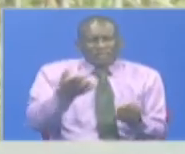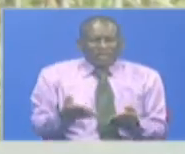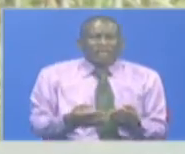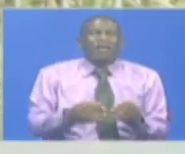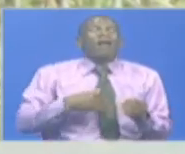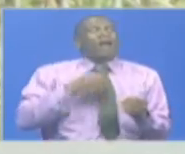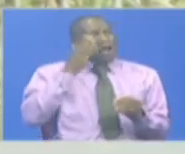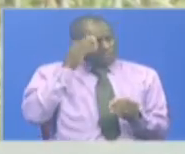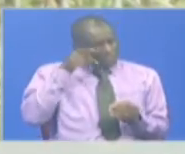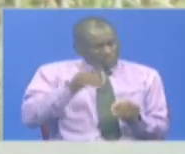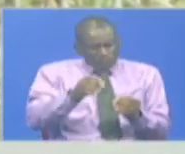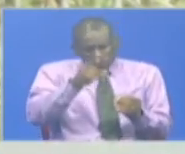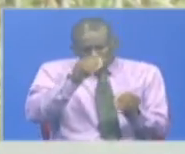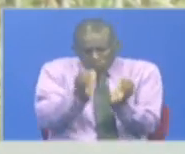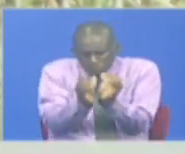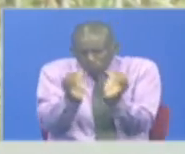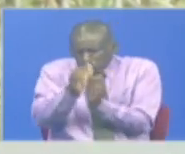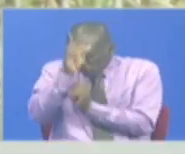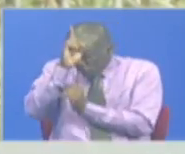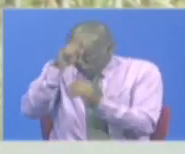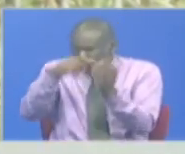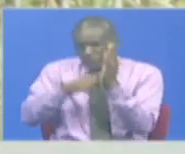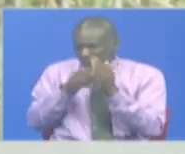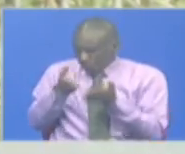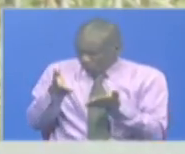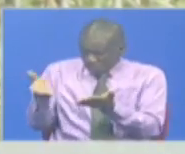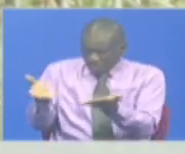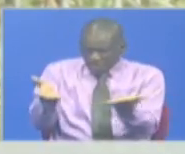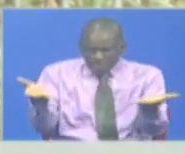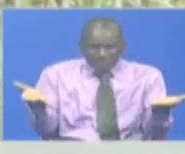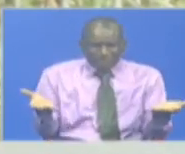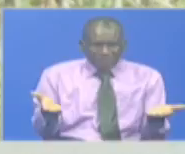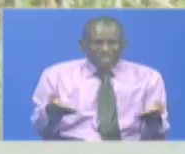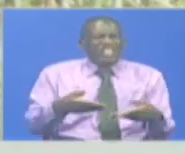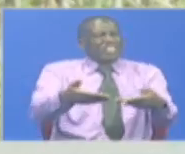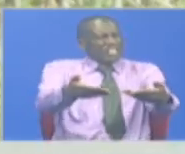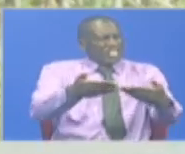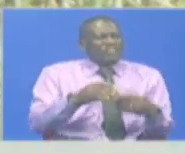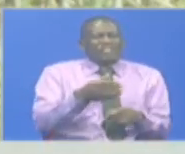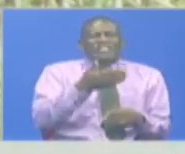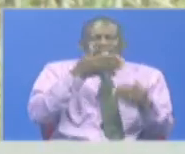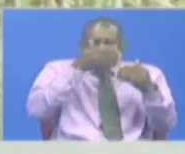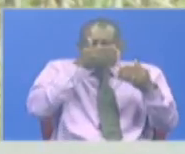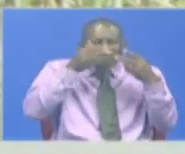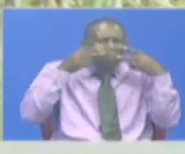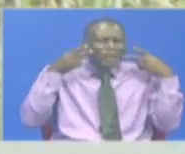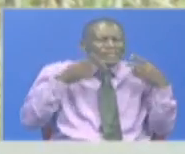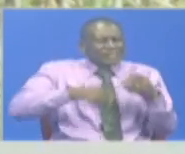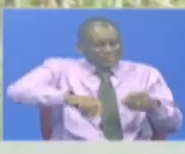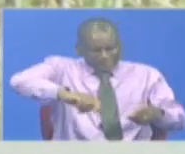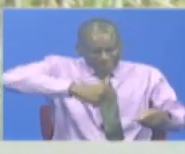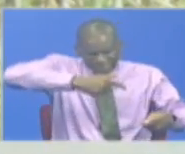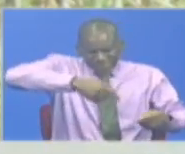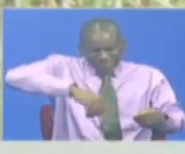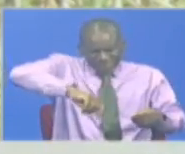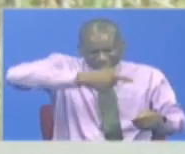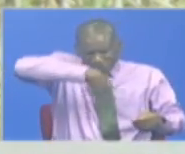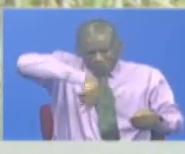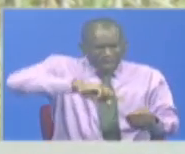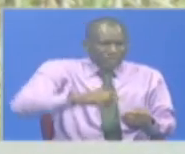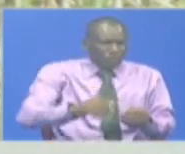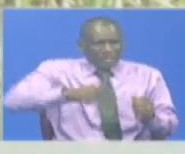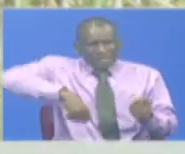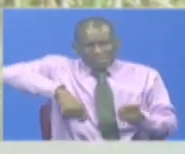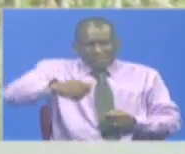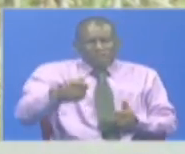these small villages, like here, Ilerat, for example, avail the masks, even if they are for sale. People afford them. I don't think they are too